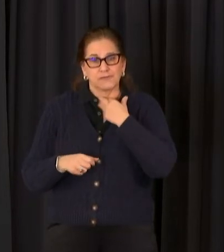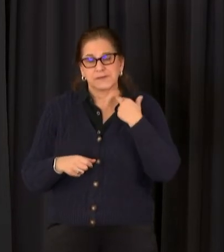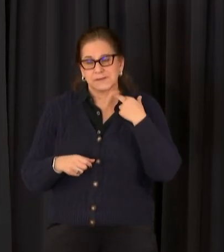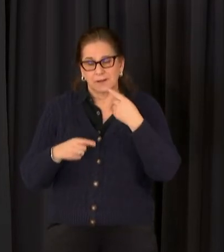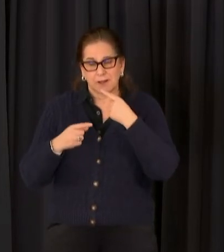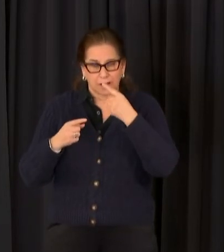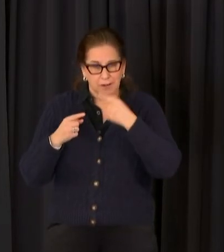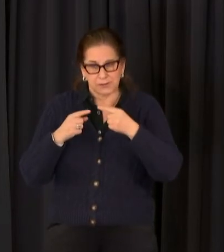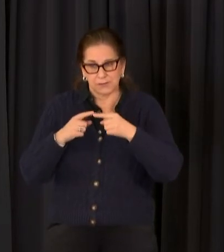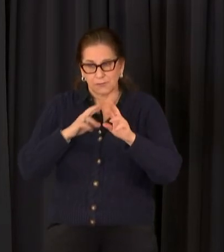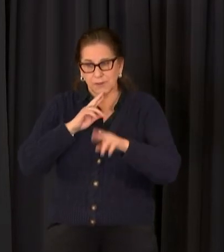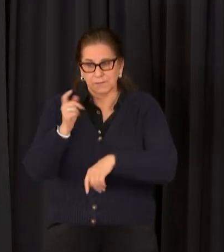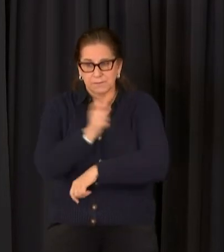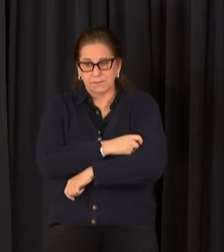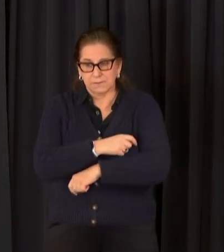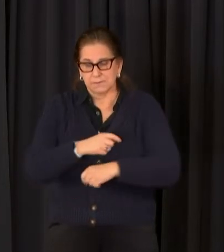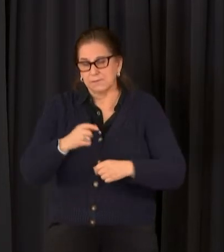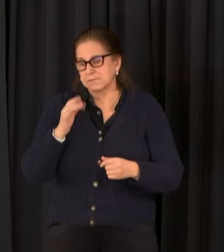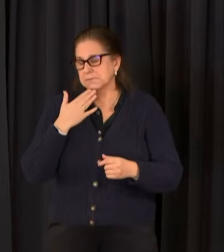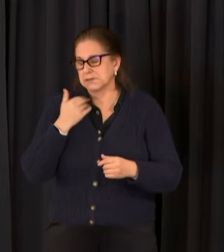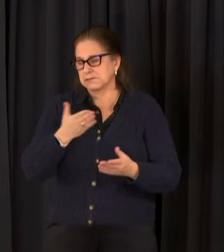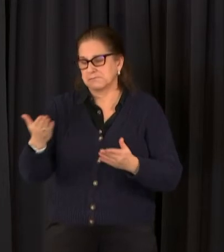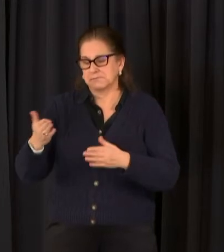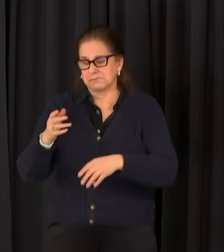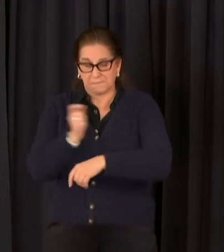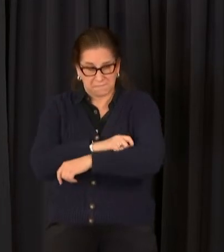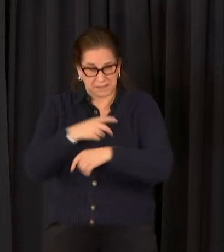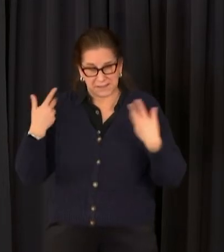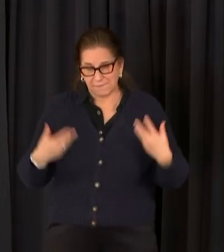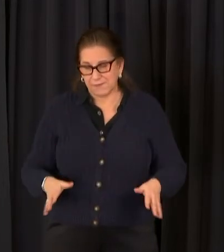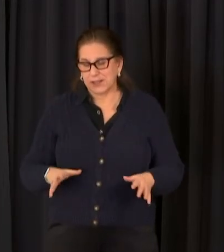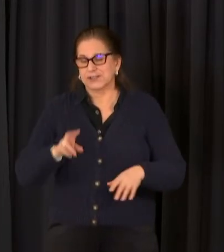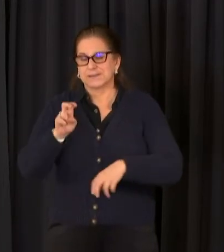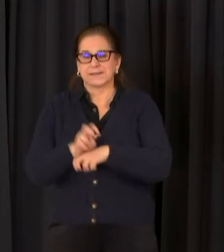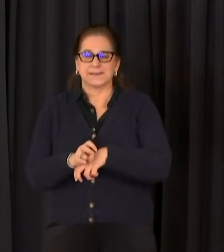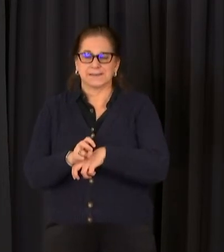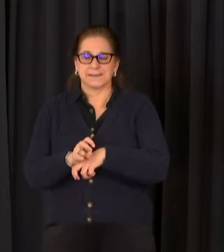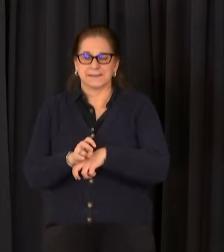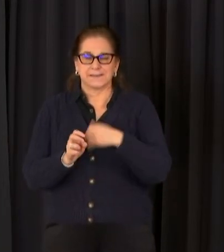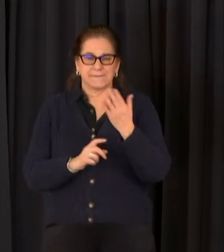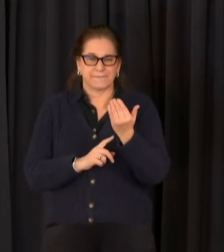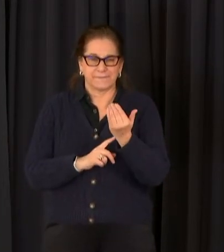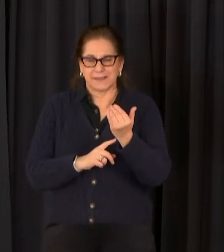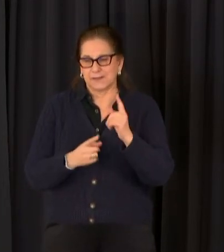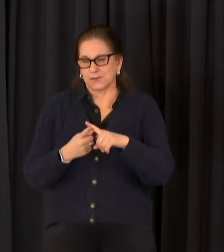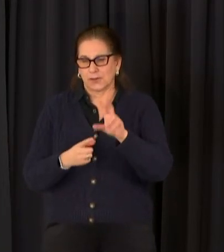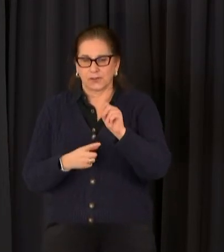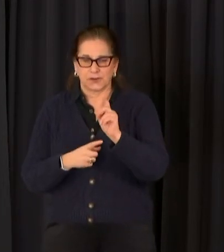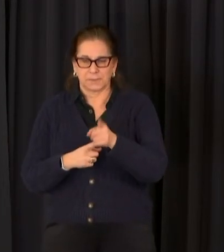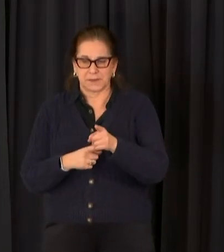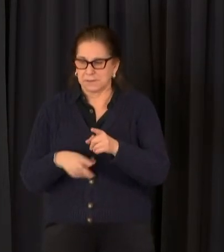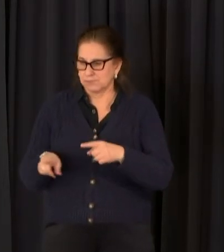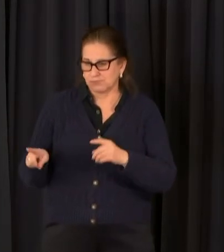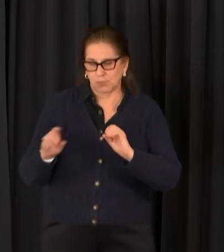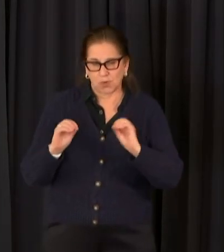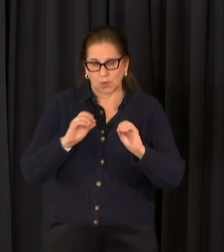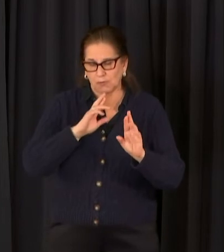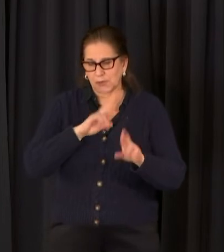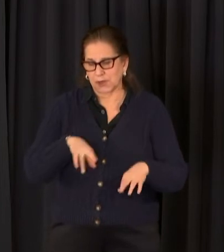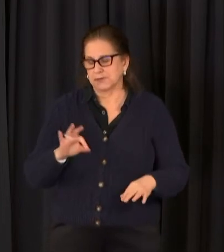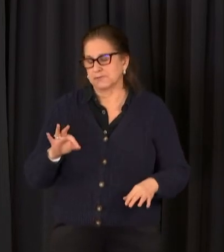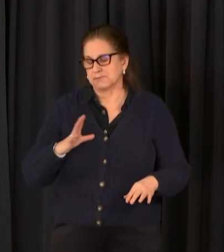either 15 or 30 minutes after they receive the vaccine, and that needs to be done with some degree of social distancing.